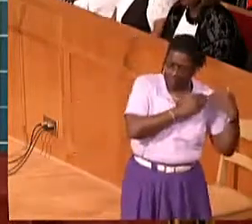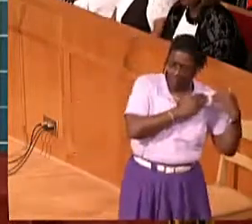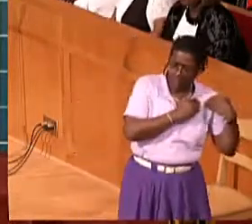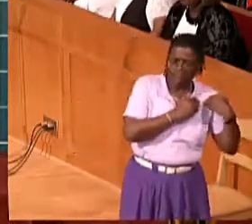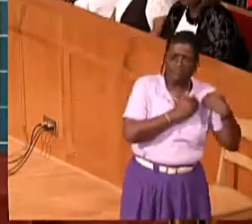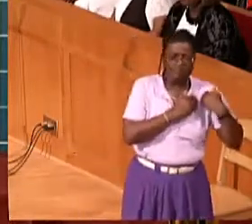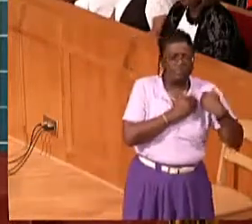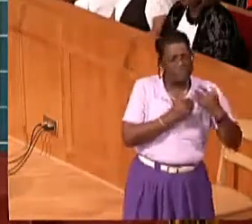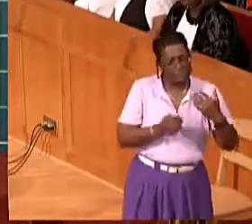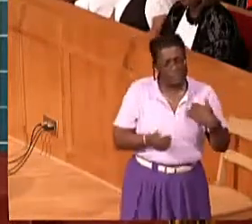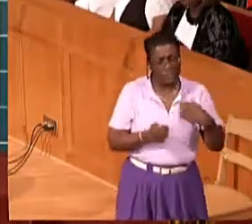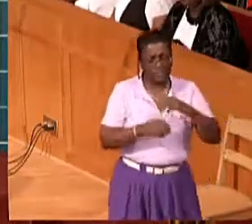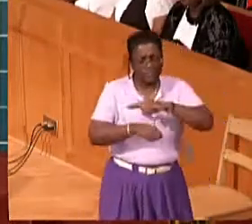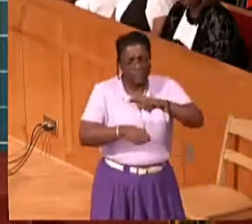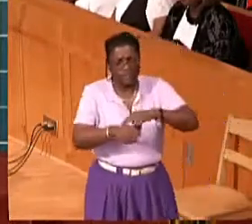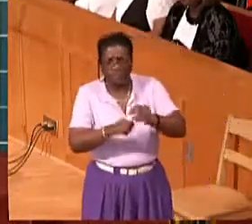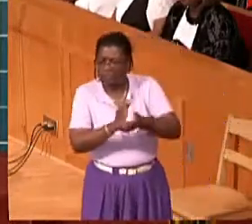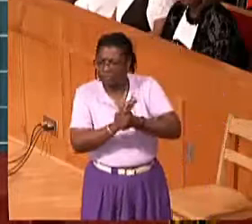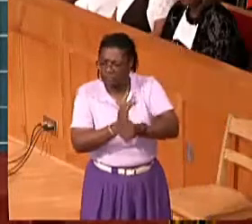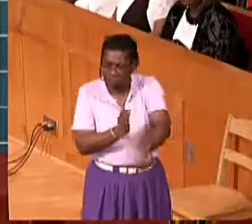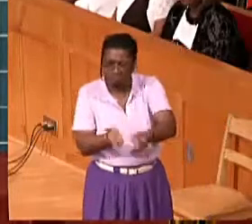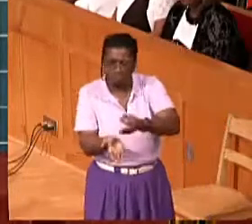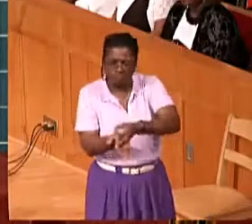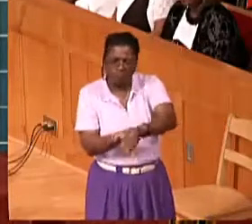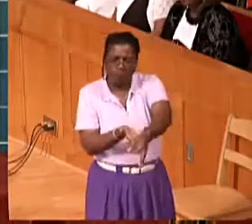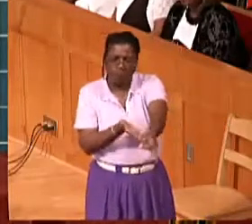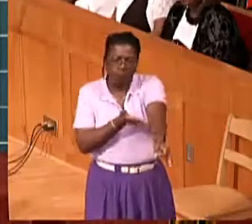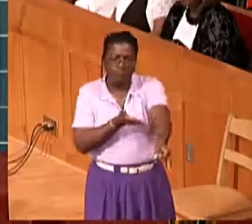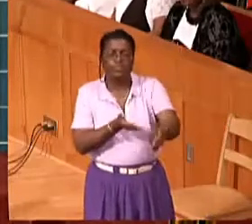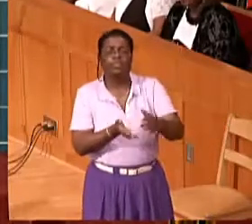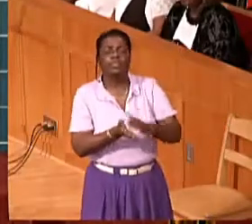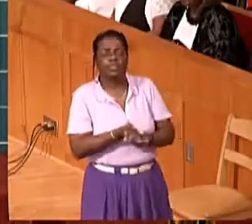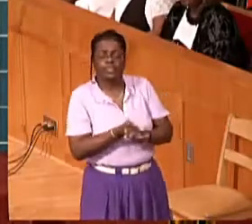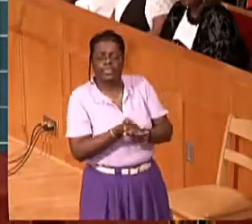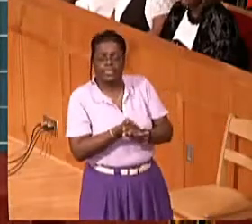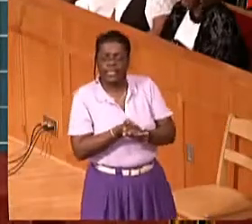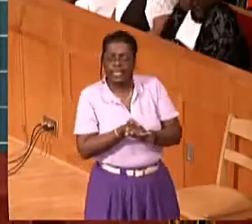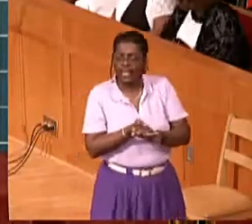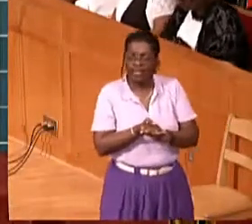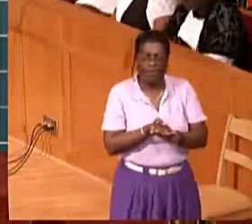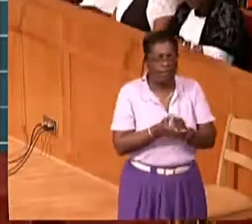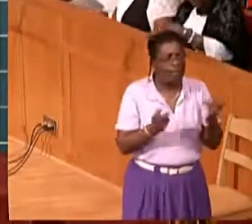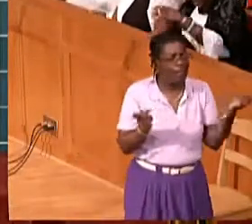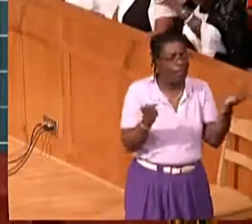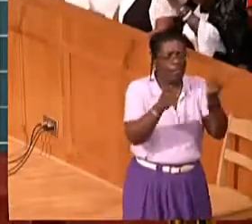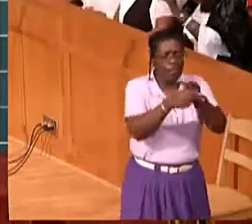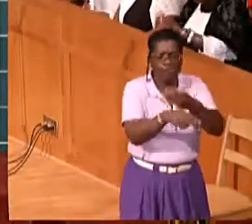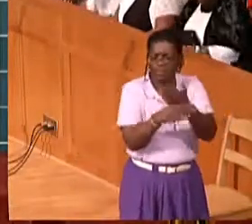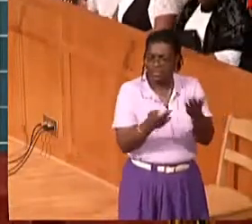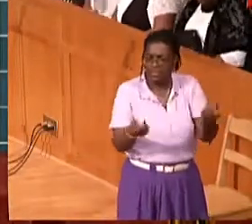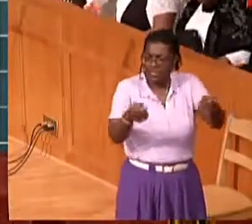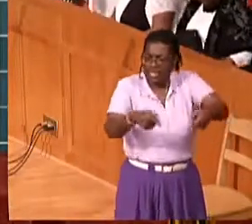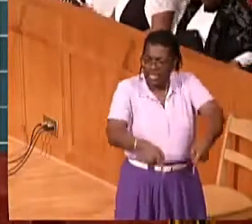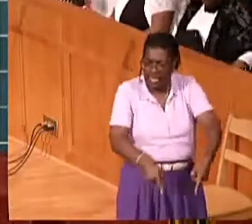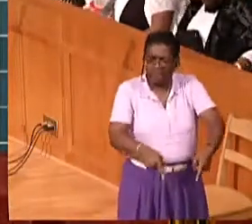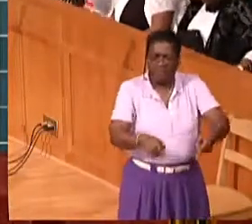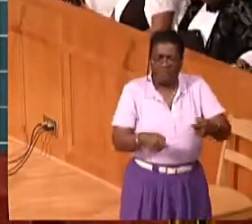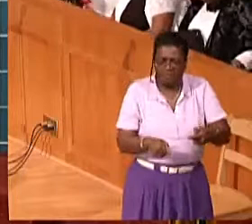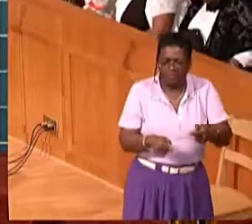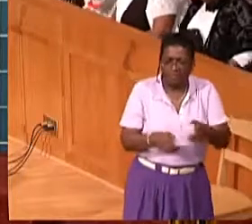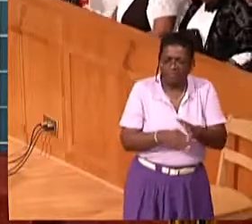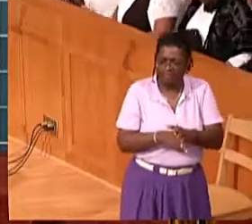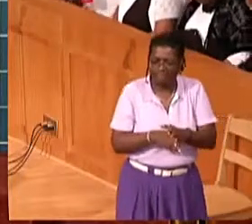that can come up in the church is when folk try to attend to what somebody else is doing. Isn't it amazing